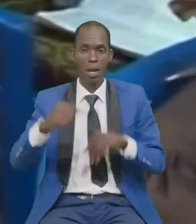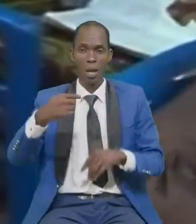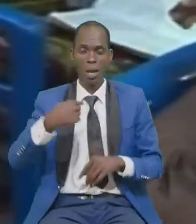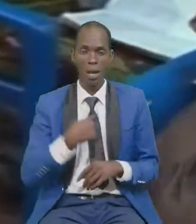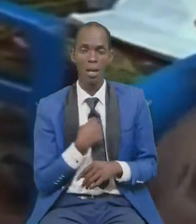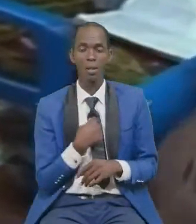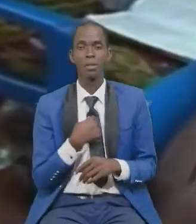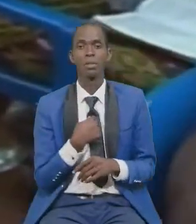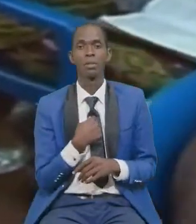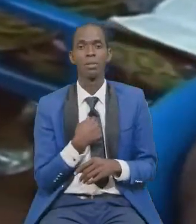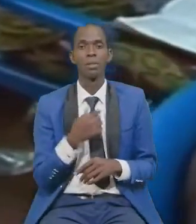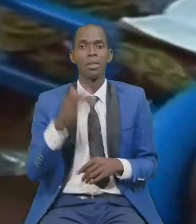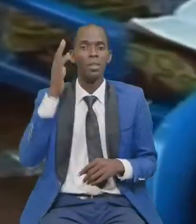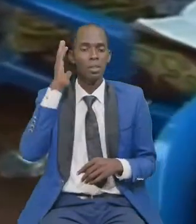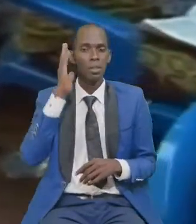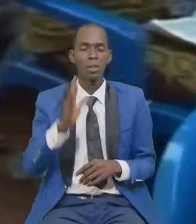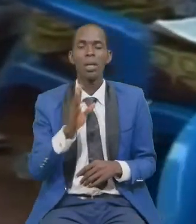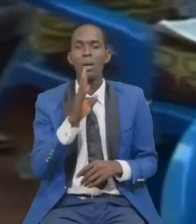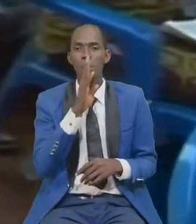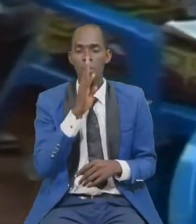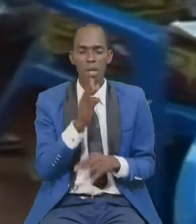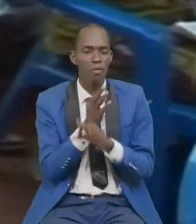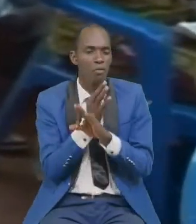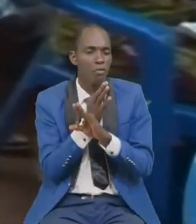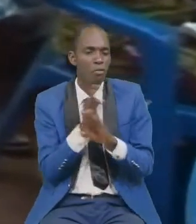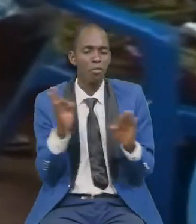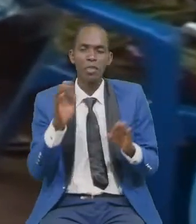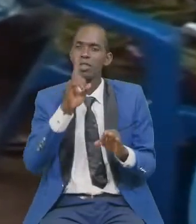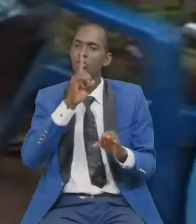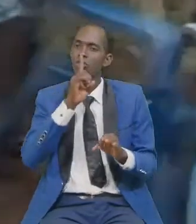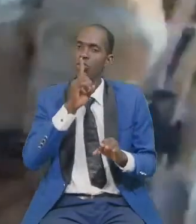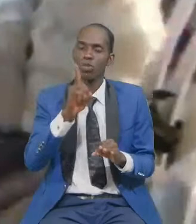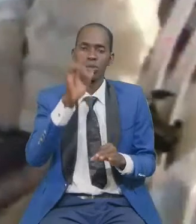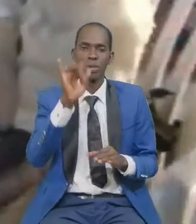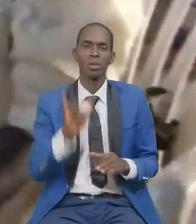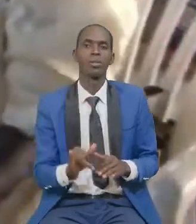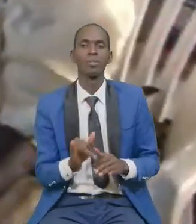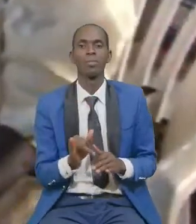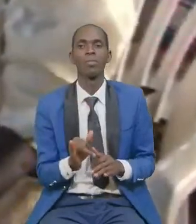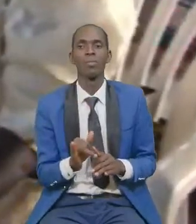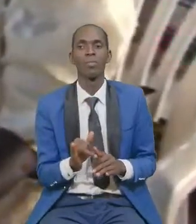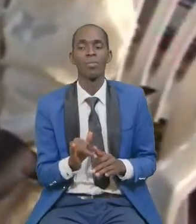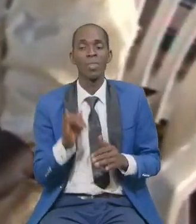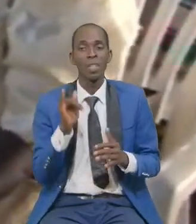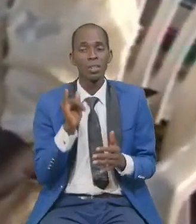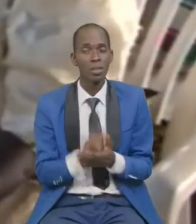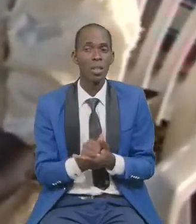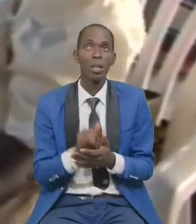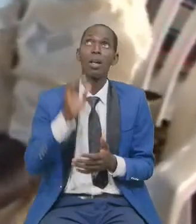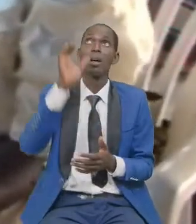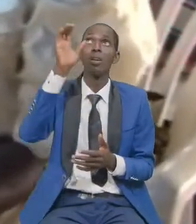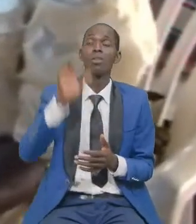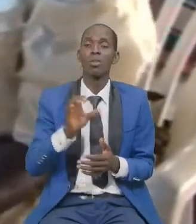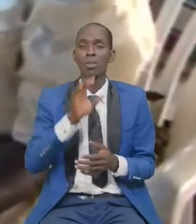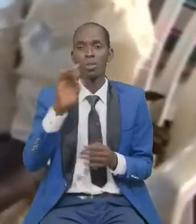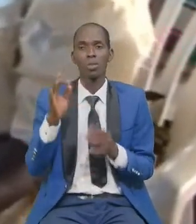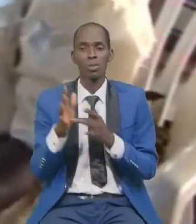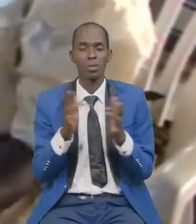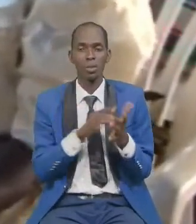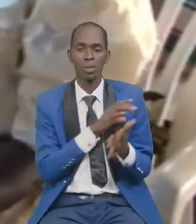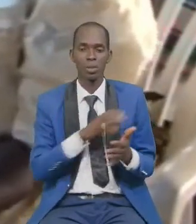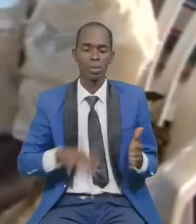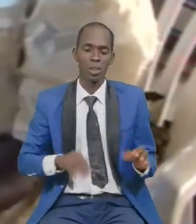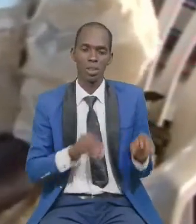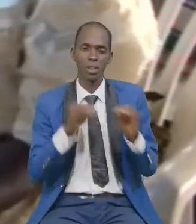I shall be free indeed. That cross of Jesus Christ sets you